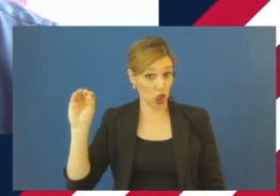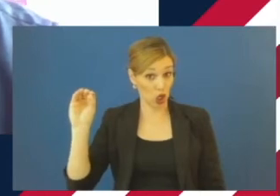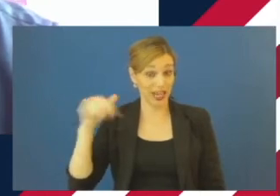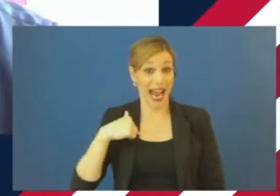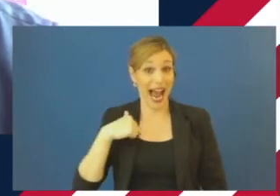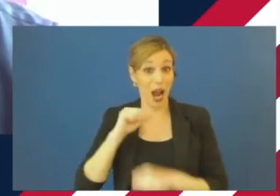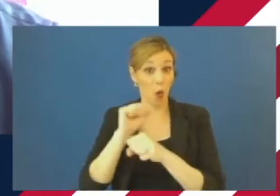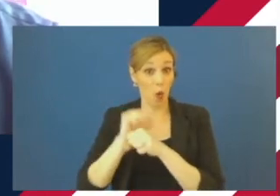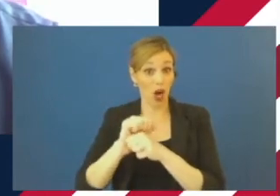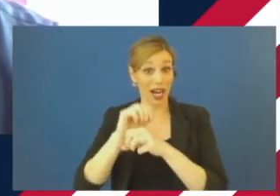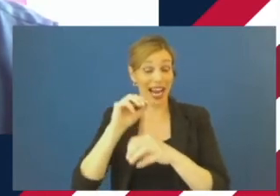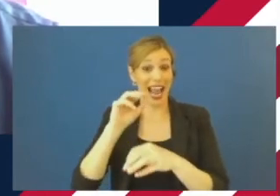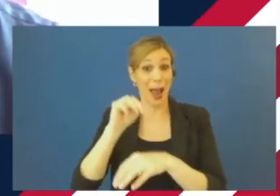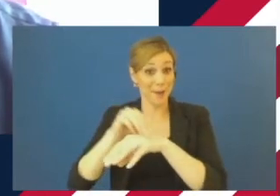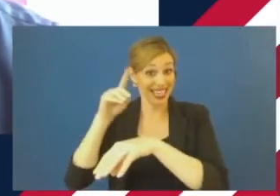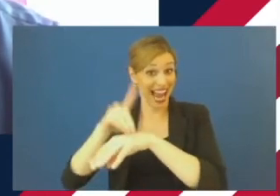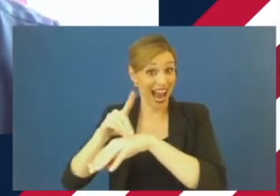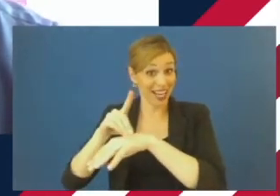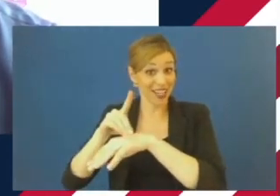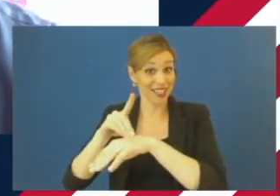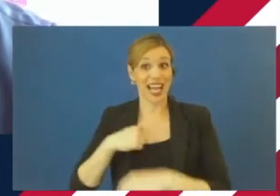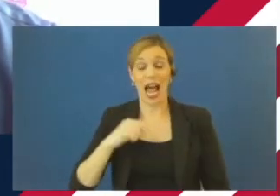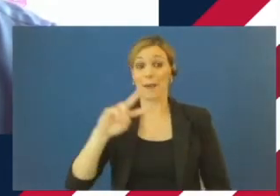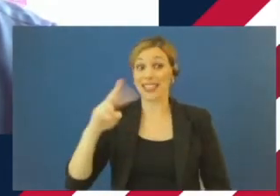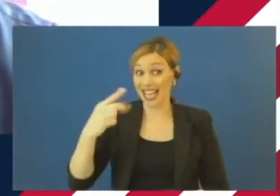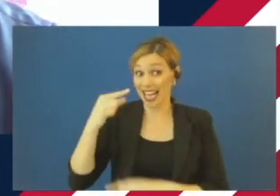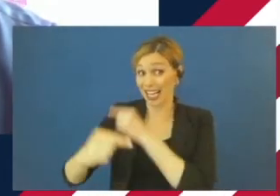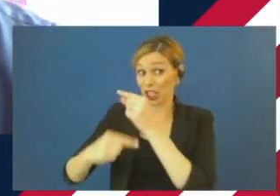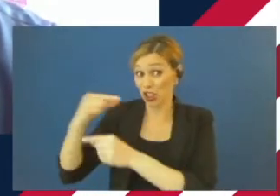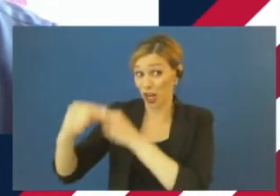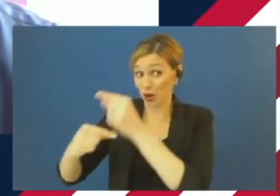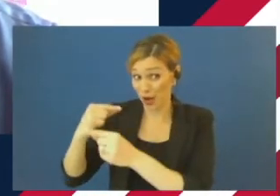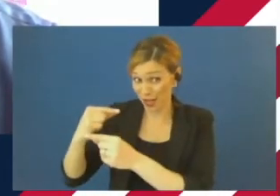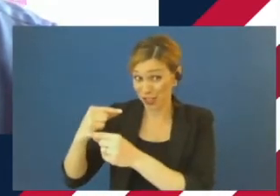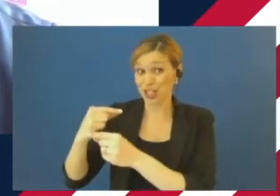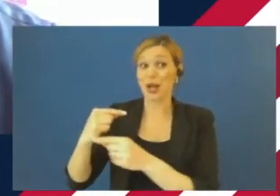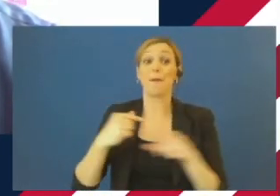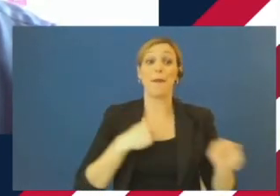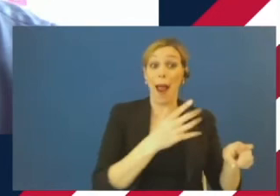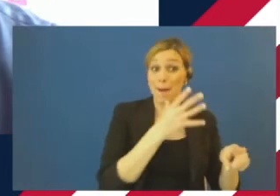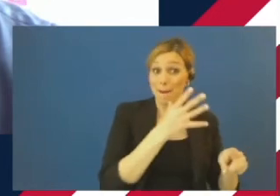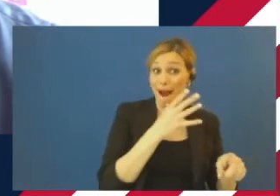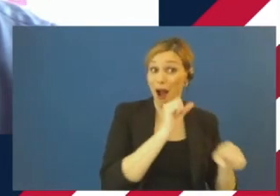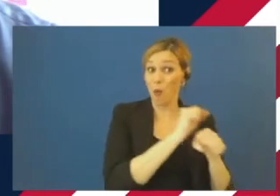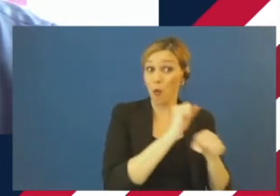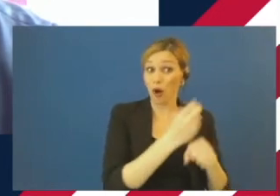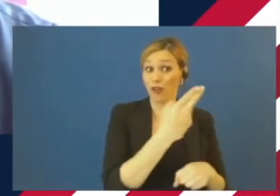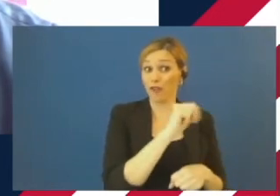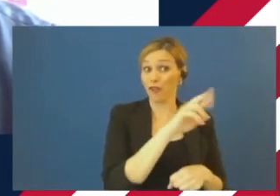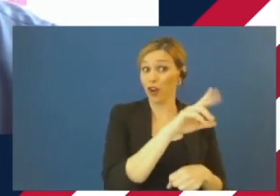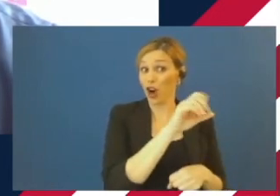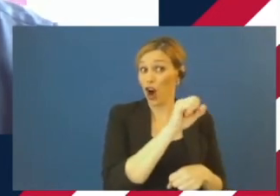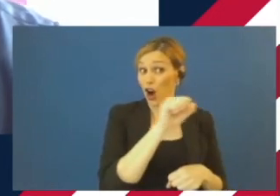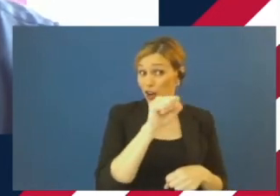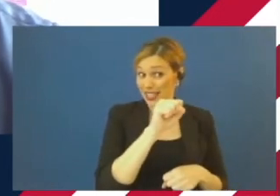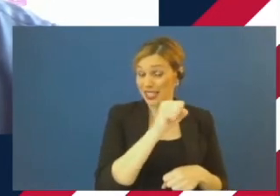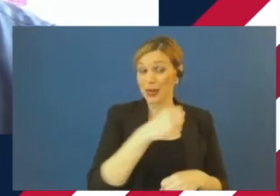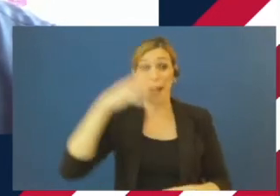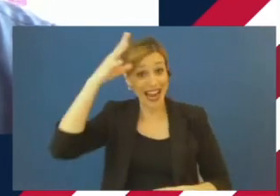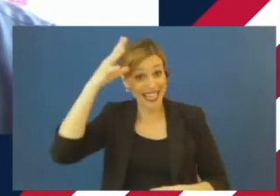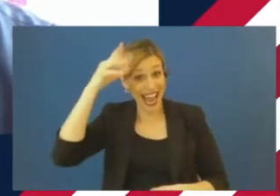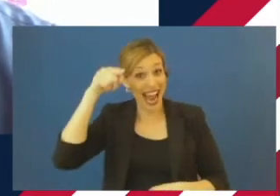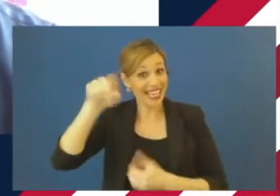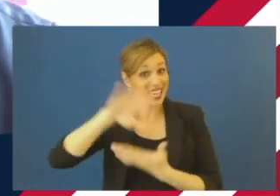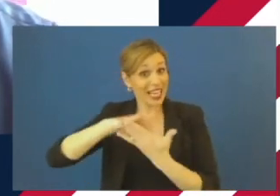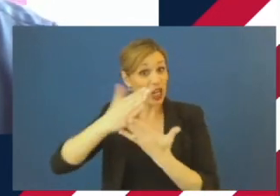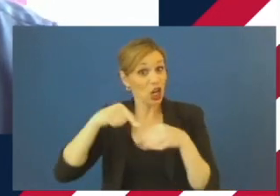second-generation fast food worker. My mom worked for Hardee's for 30 years, and my dad was a cook in the military. I watched as my family